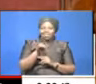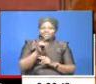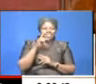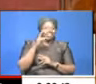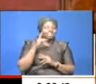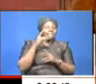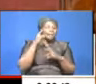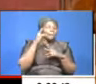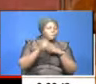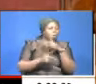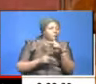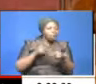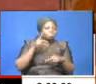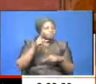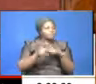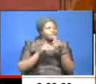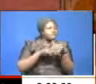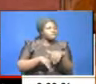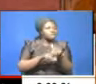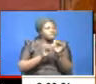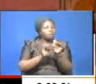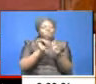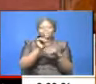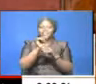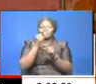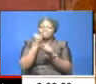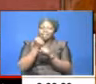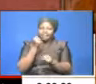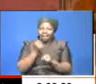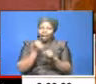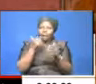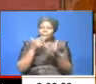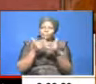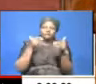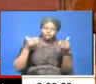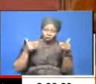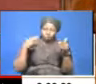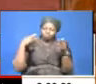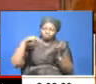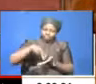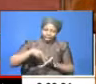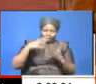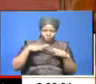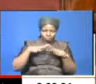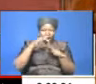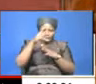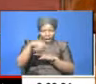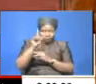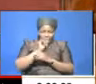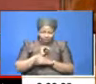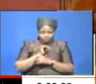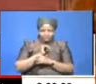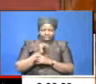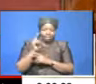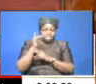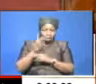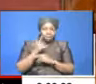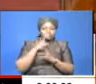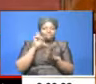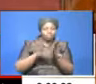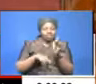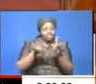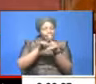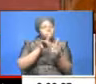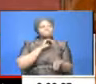procedural and it is done before candidates are cleared. Counsel pointed out that even the